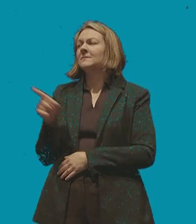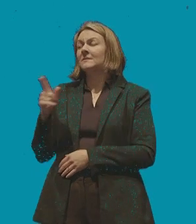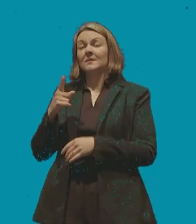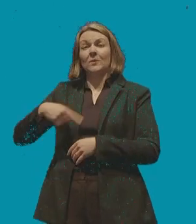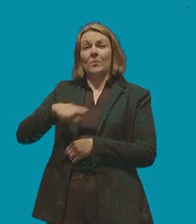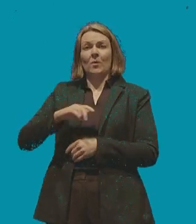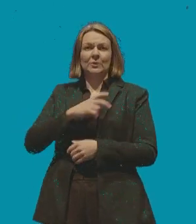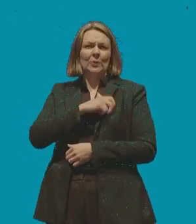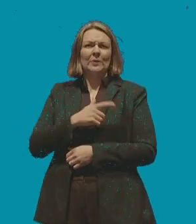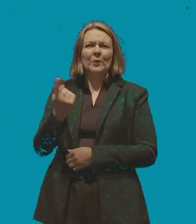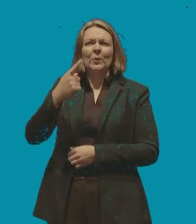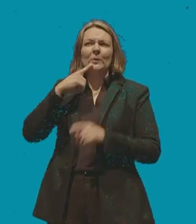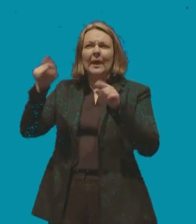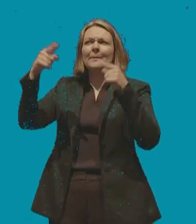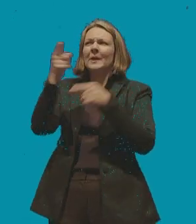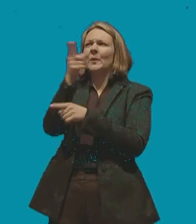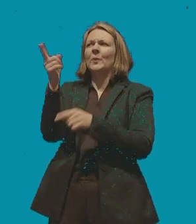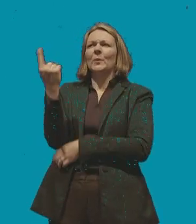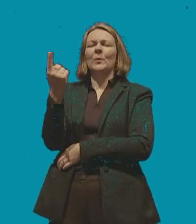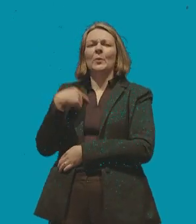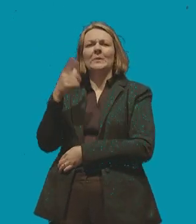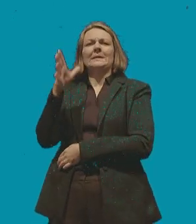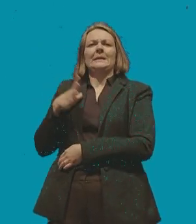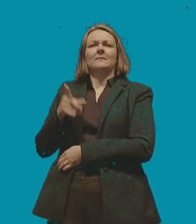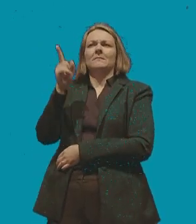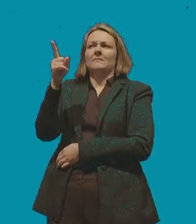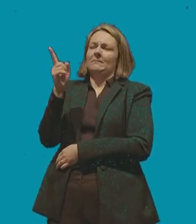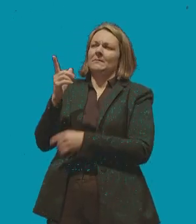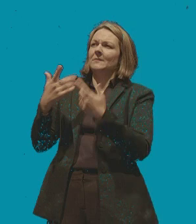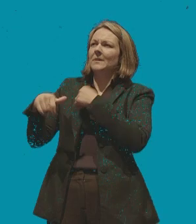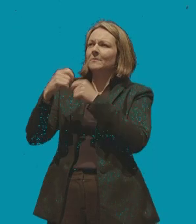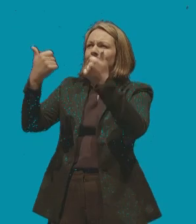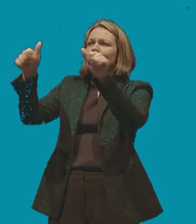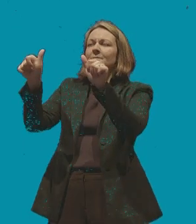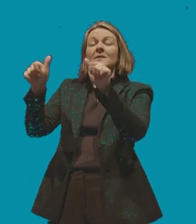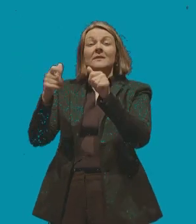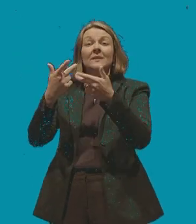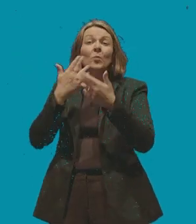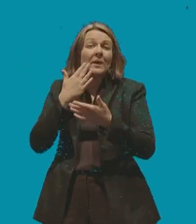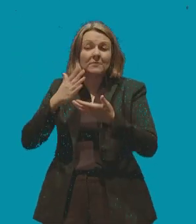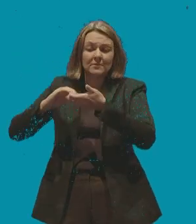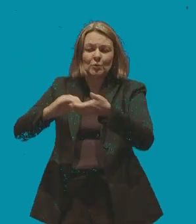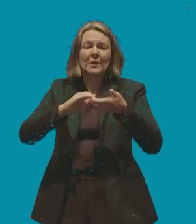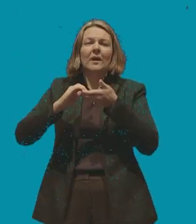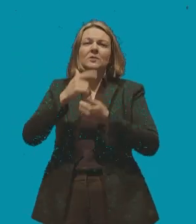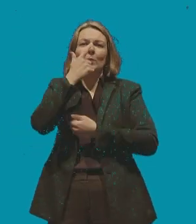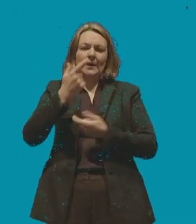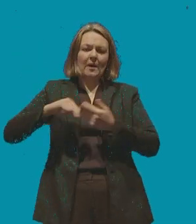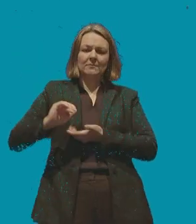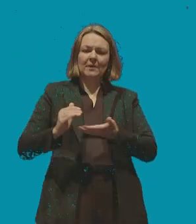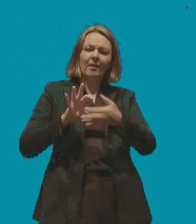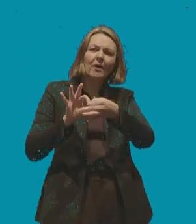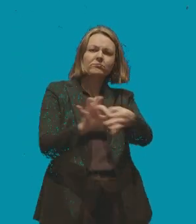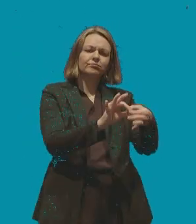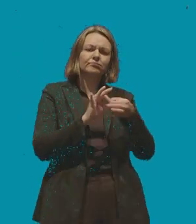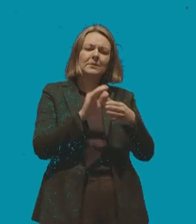remember who the real enemies are. And conference, we've shown that when we do unite, we can deliver for members. Our